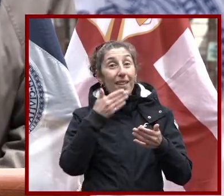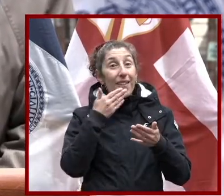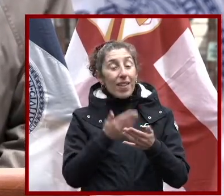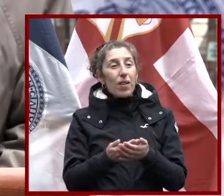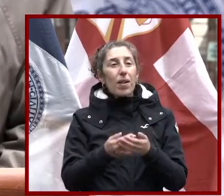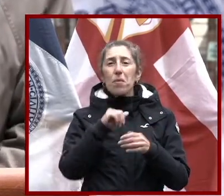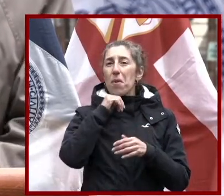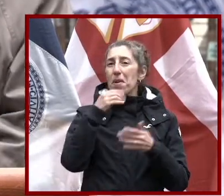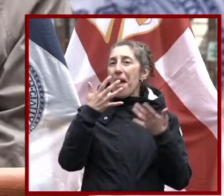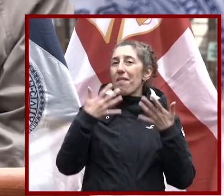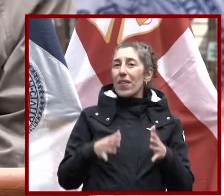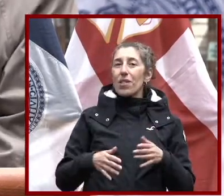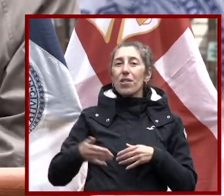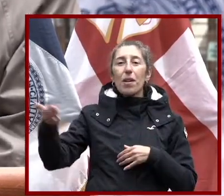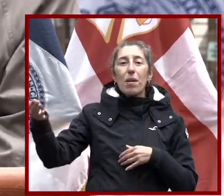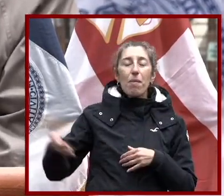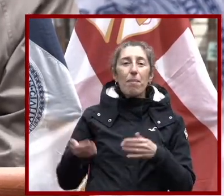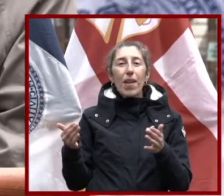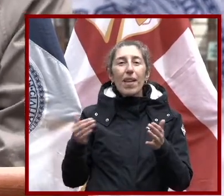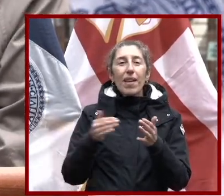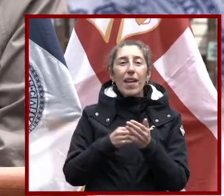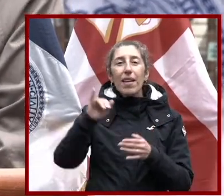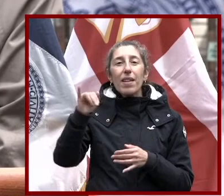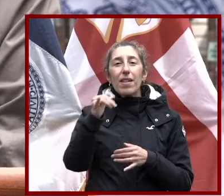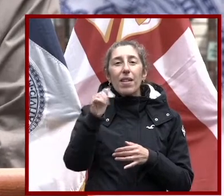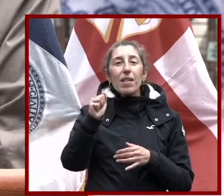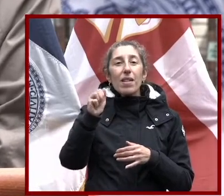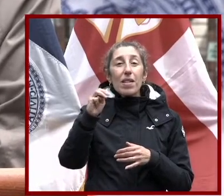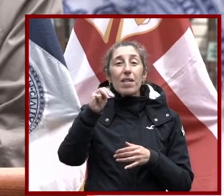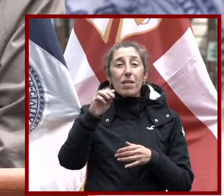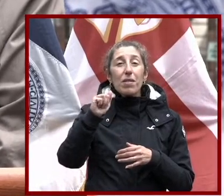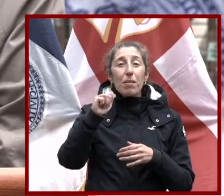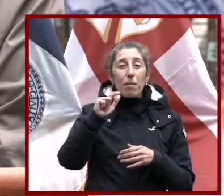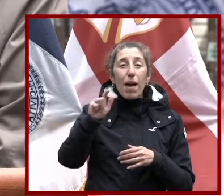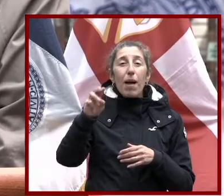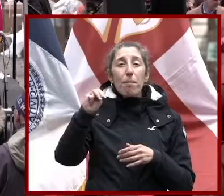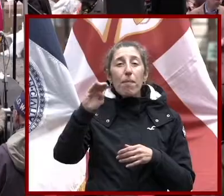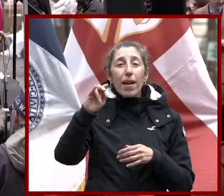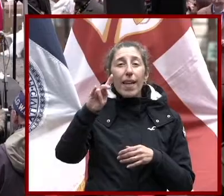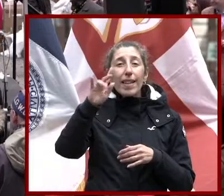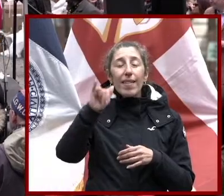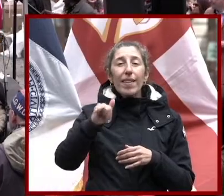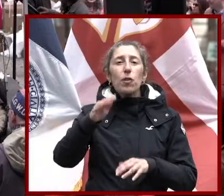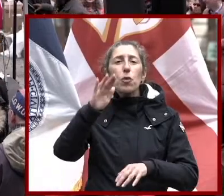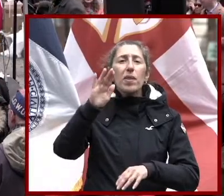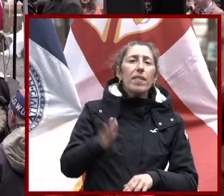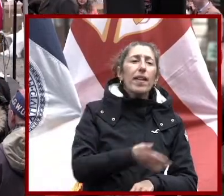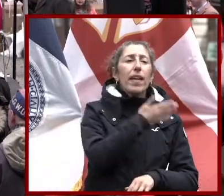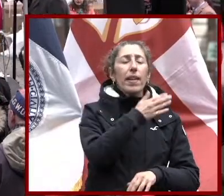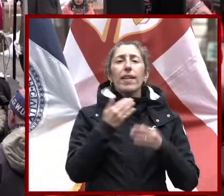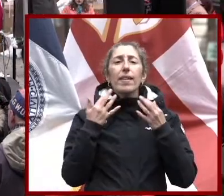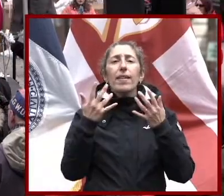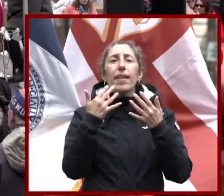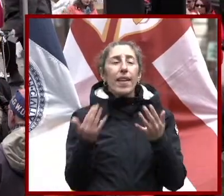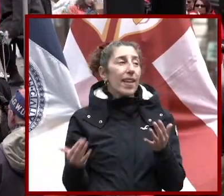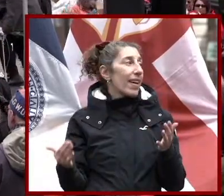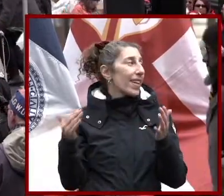bring back Jamel McCantry for another song. Is that all right? Let's hear from Jamel again. Jamel?